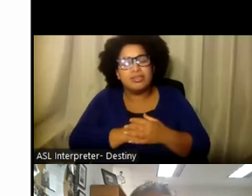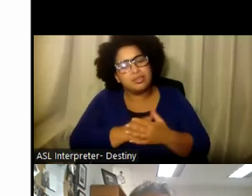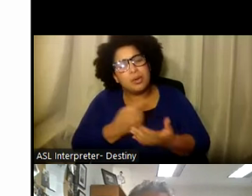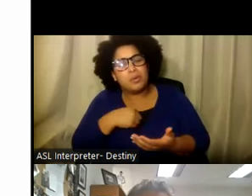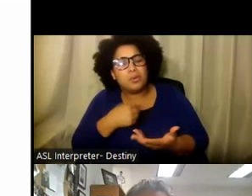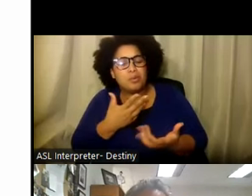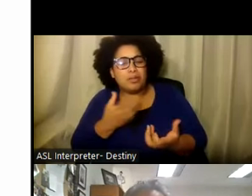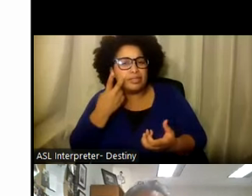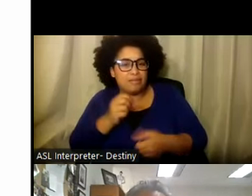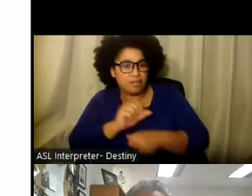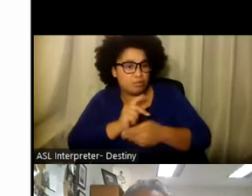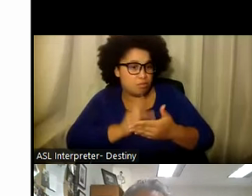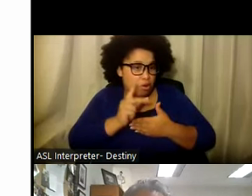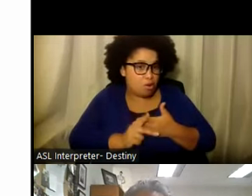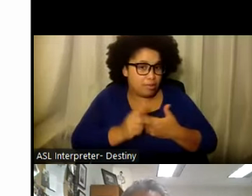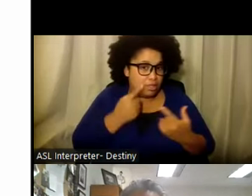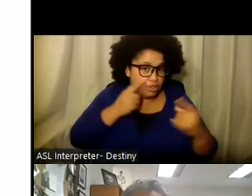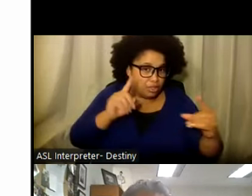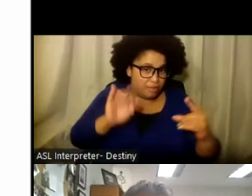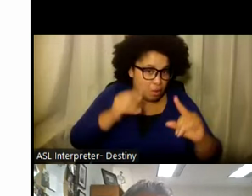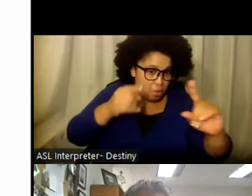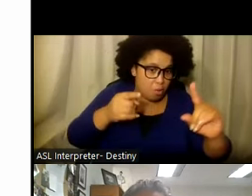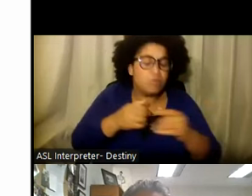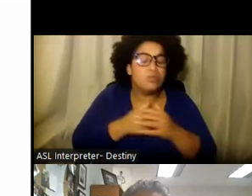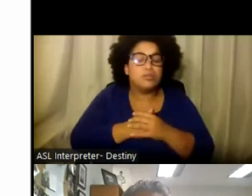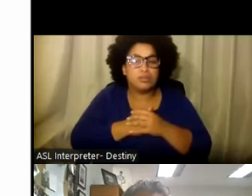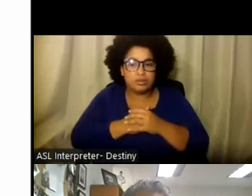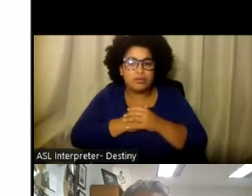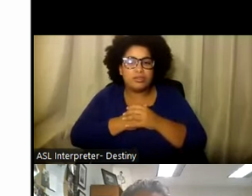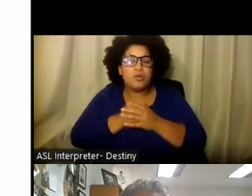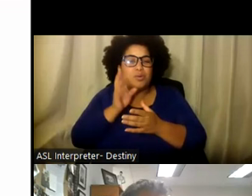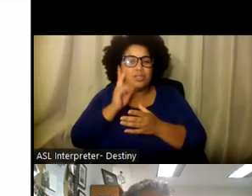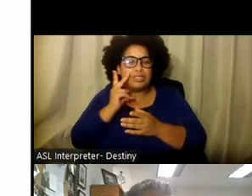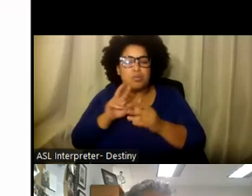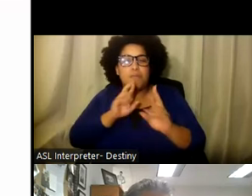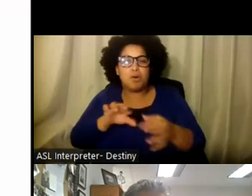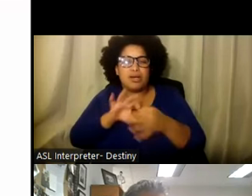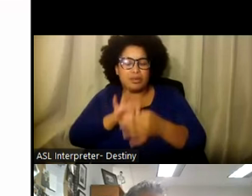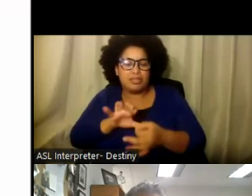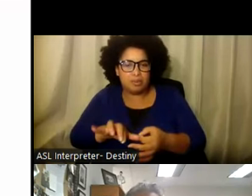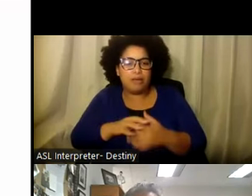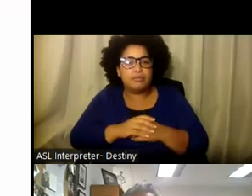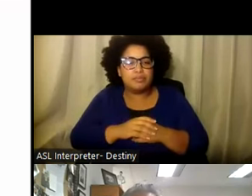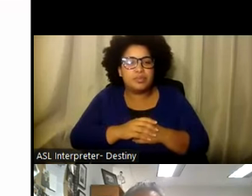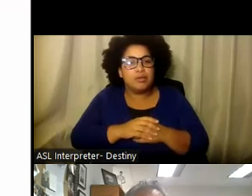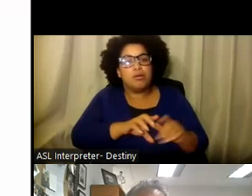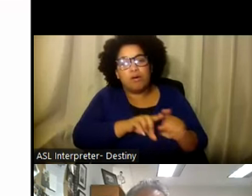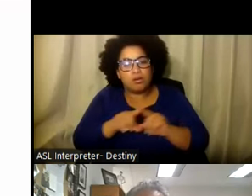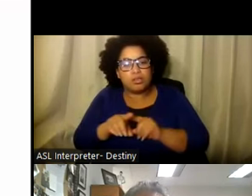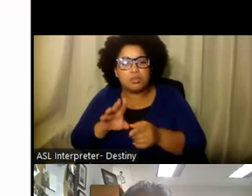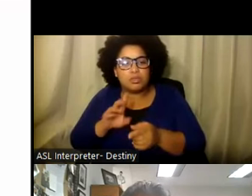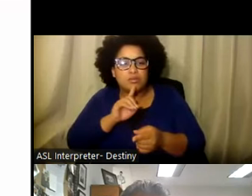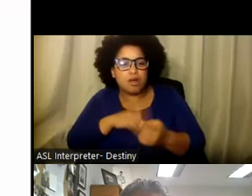this program here achieve that effect? So there'll be some reporting on that. And like I said before, the Association of Regional